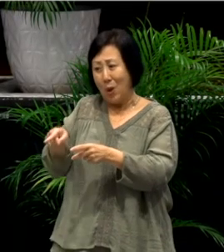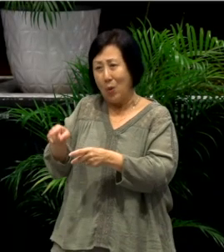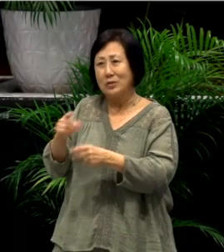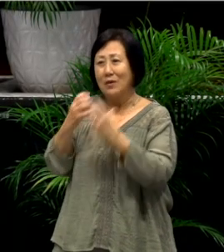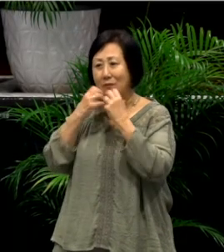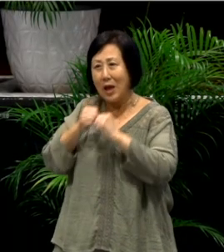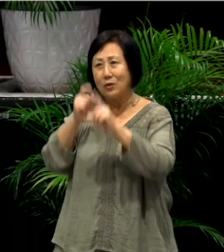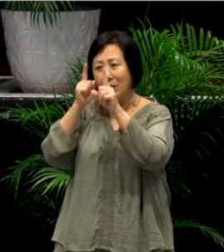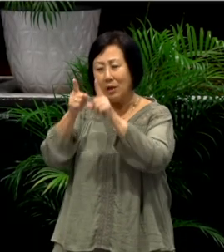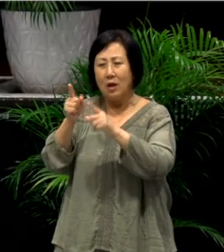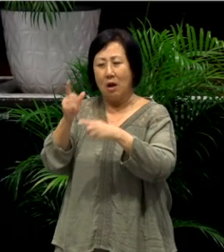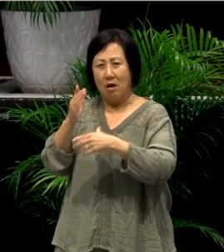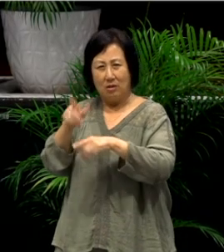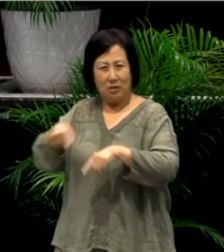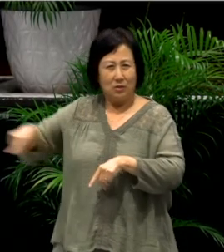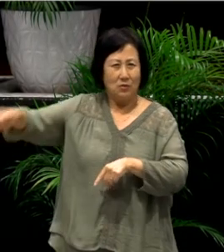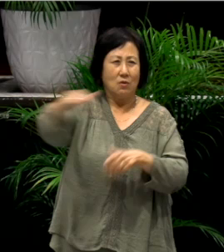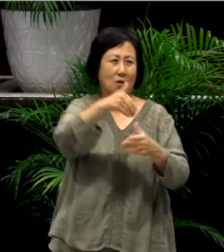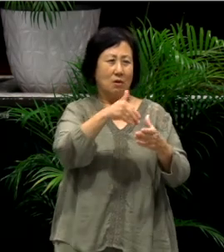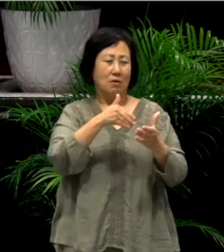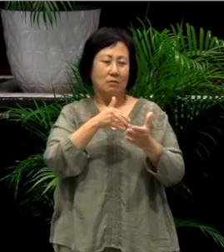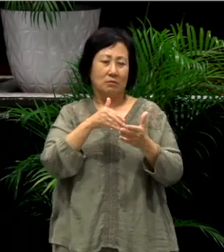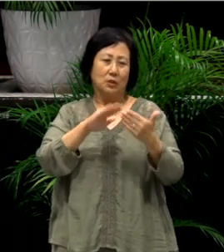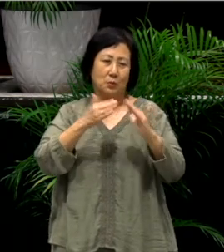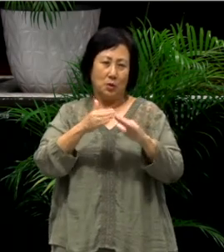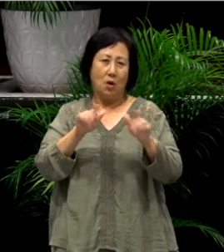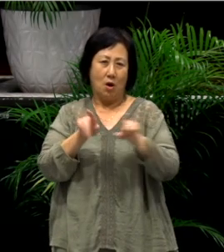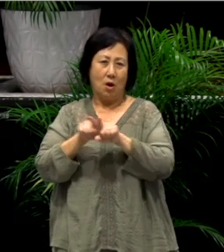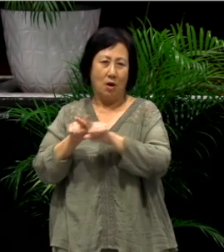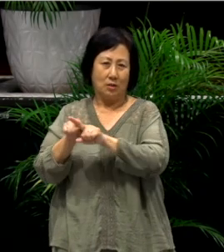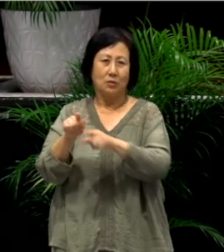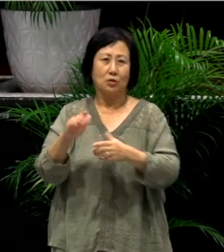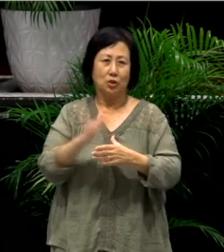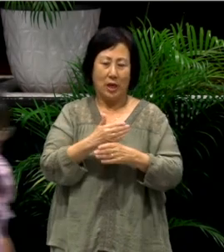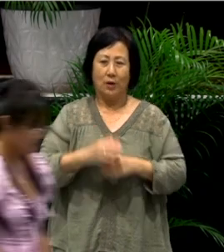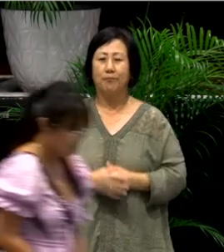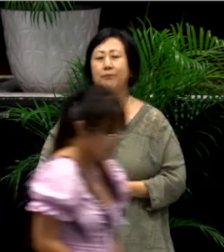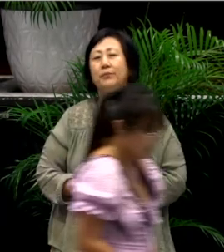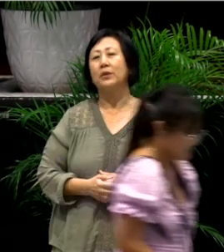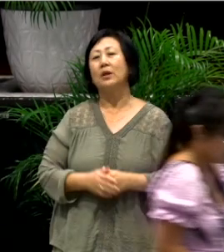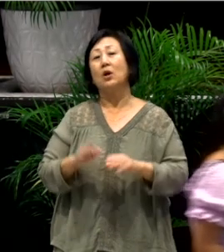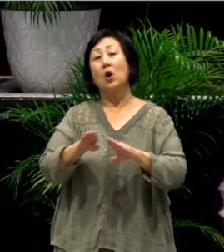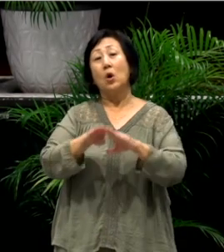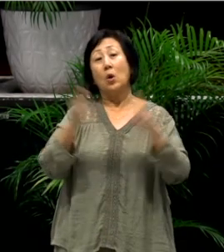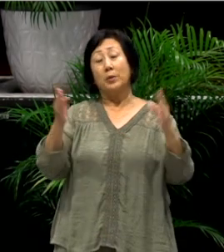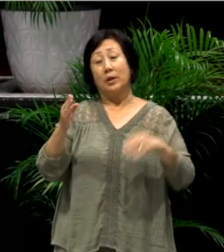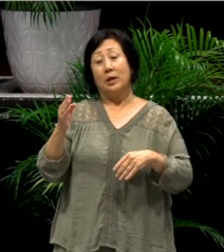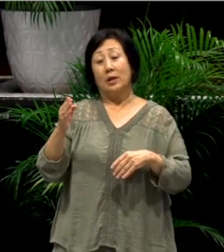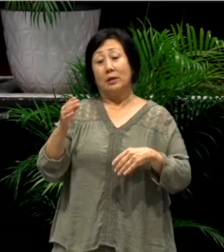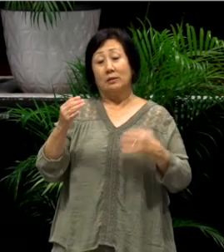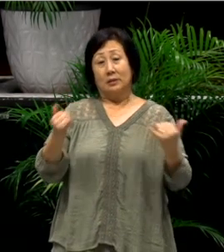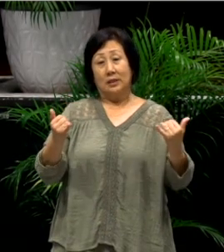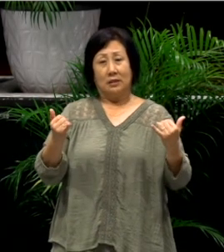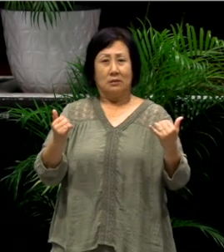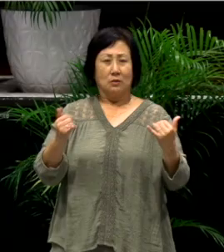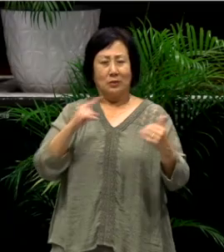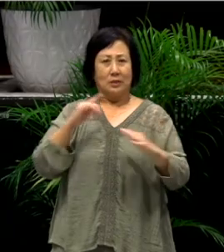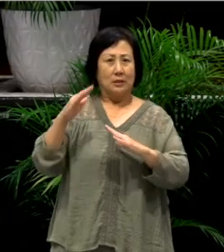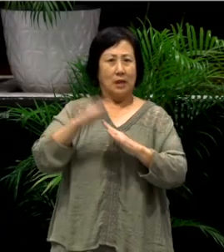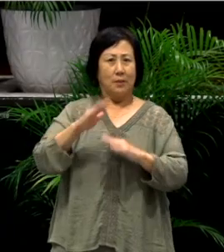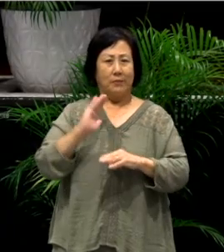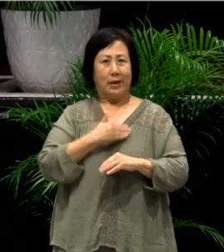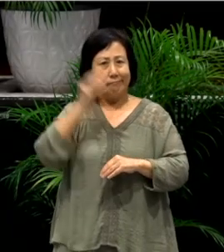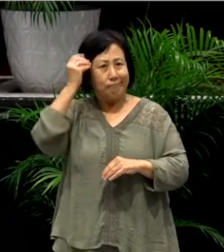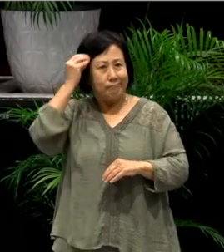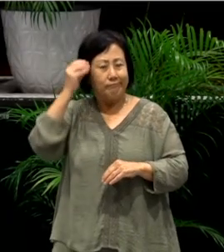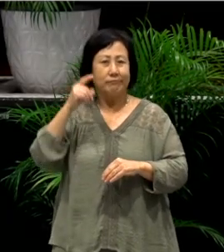that are shared by so many in our community. So I'm going to start with the thing that's been top of mind